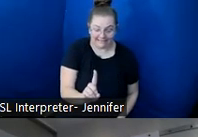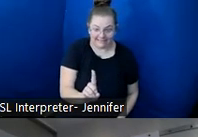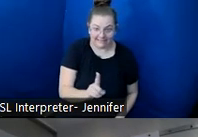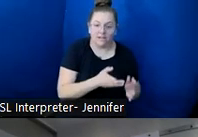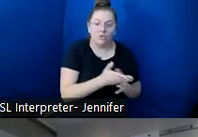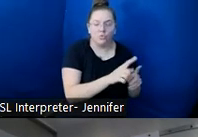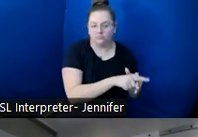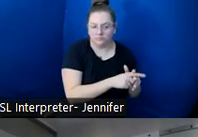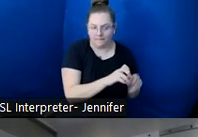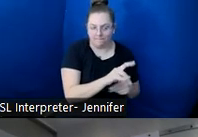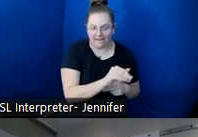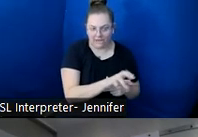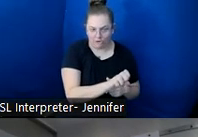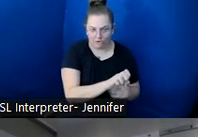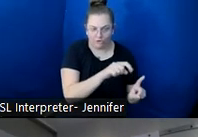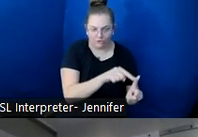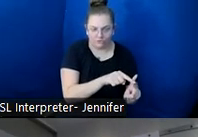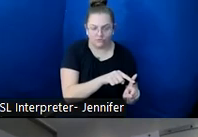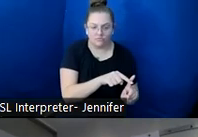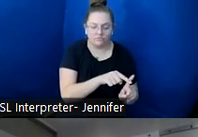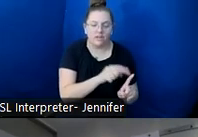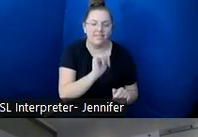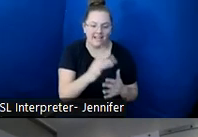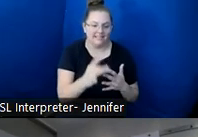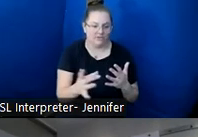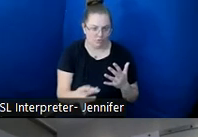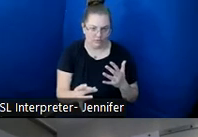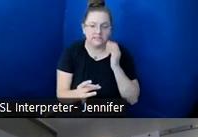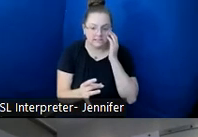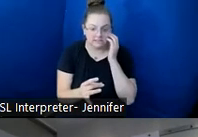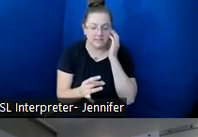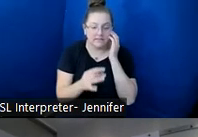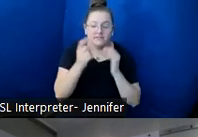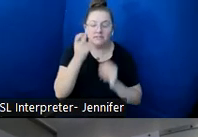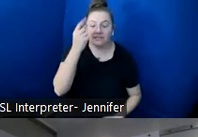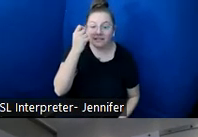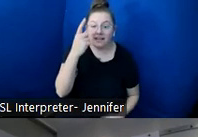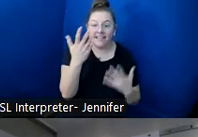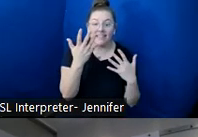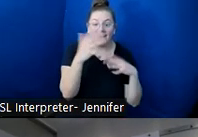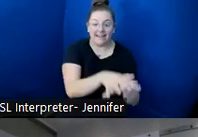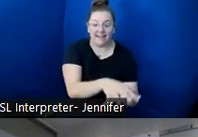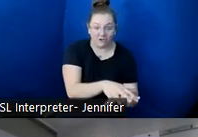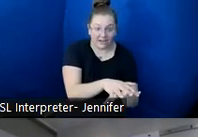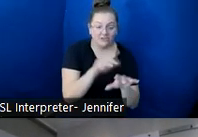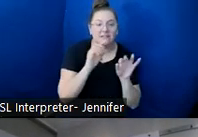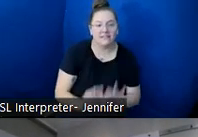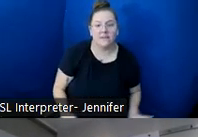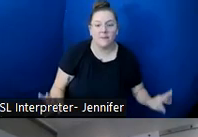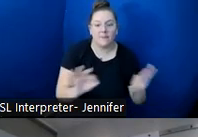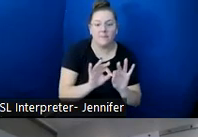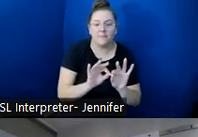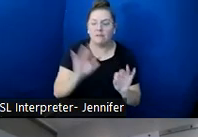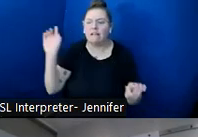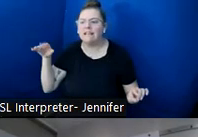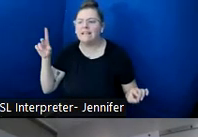Medicare. And that's a choice they have the right to make. However, the integration is an important aspect. Deborah,